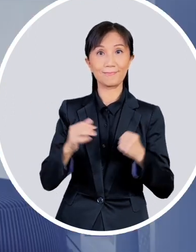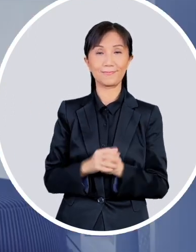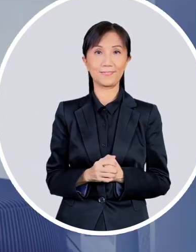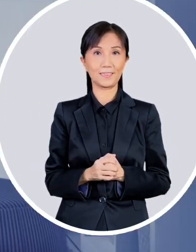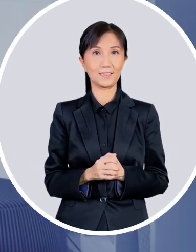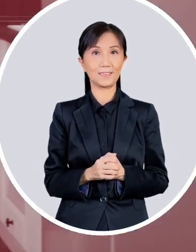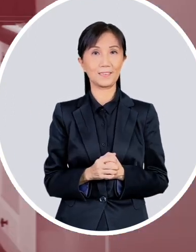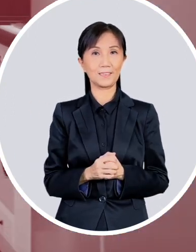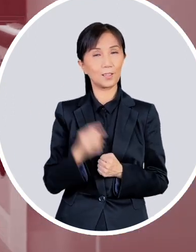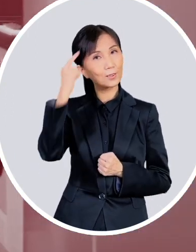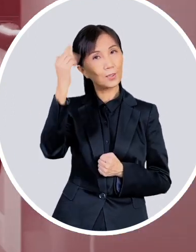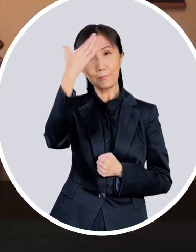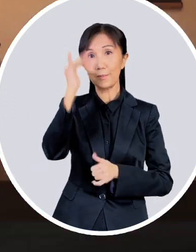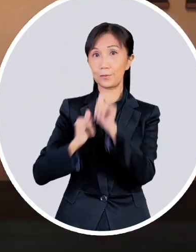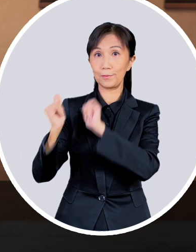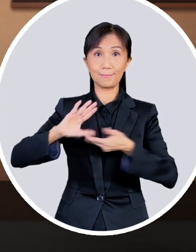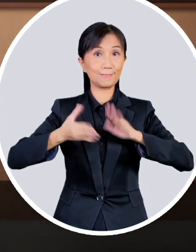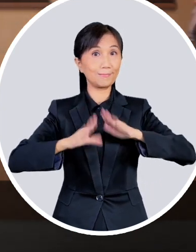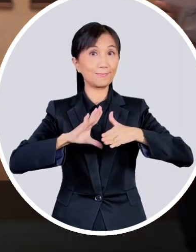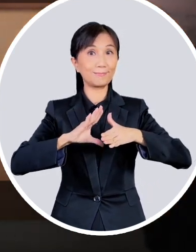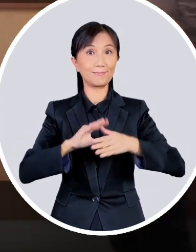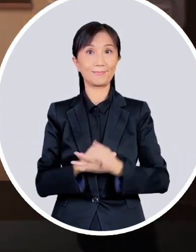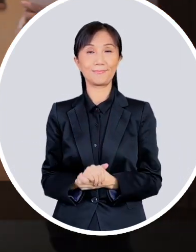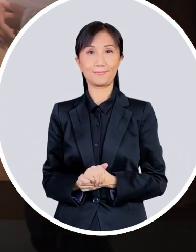well-being? Want to learn about traditional culture?